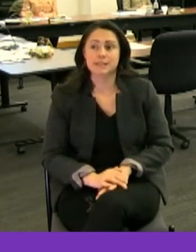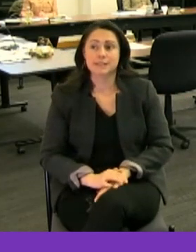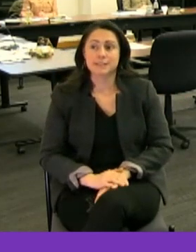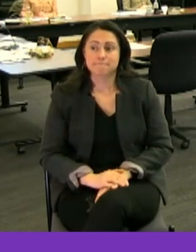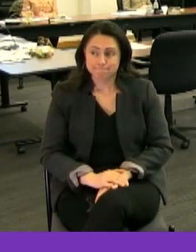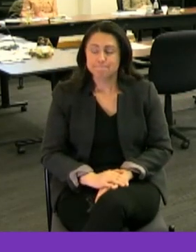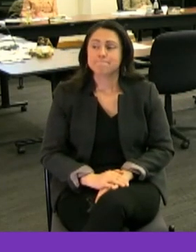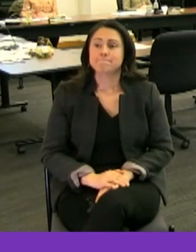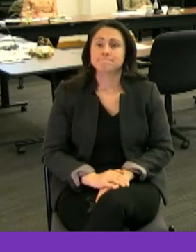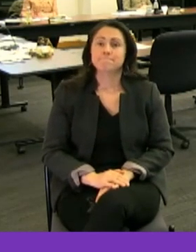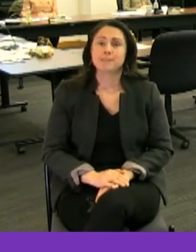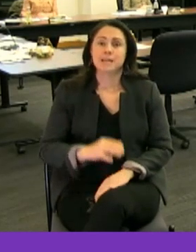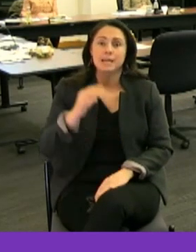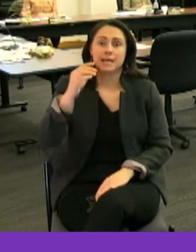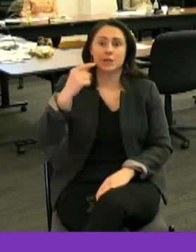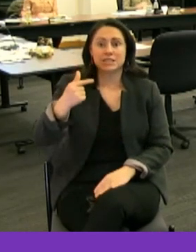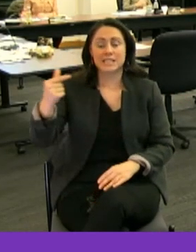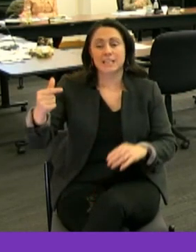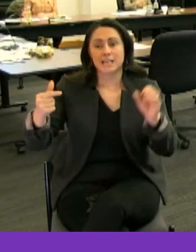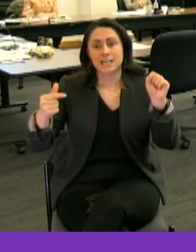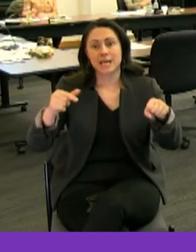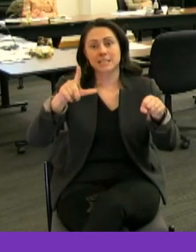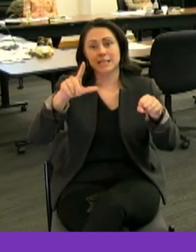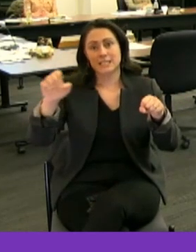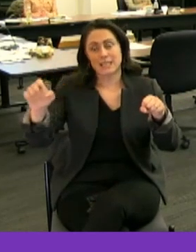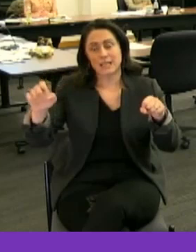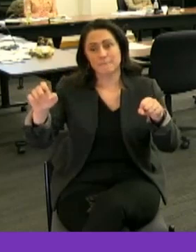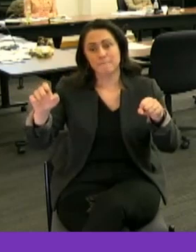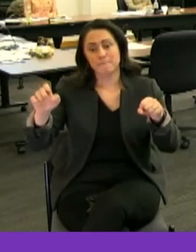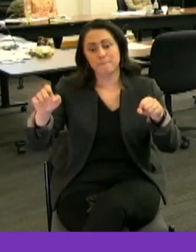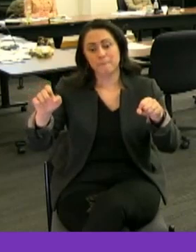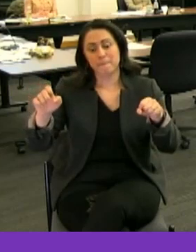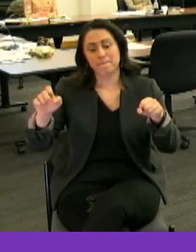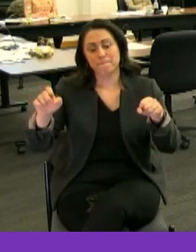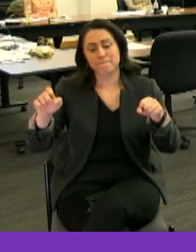call. Garcia Guillen? Yes. Lee?